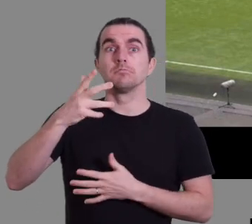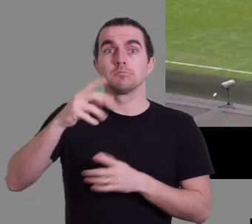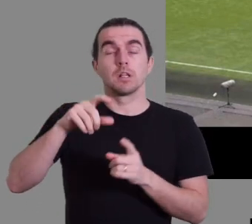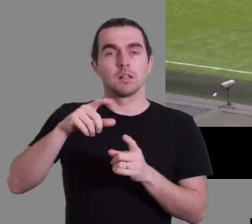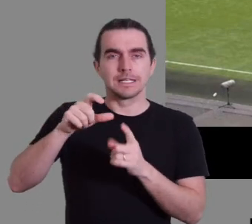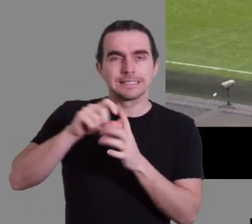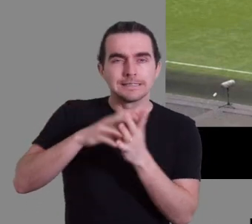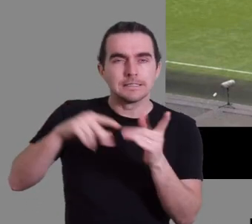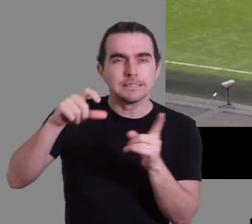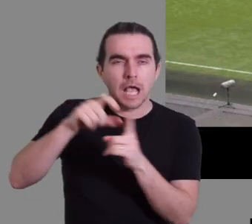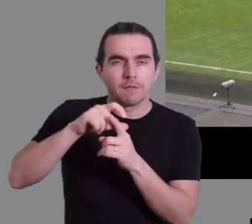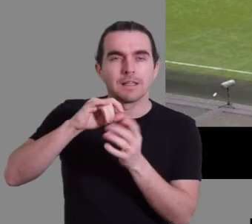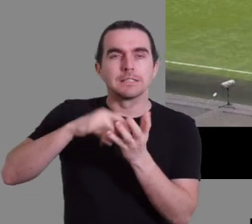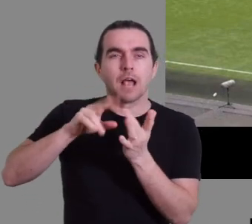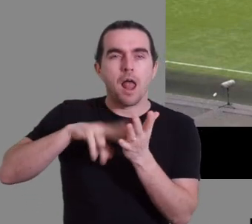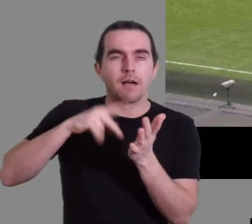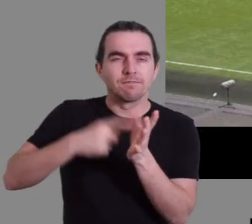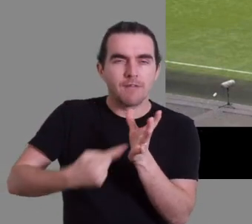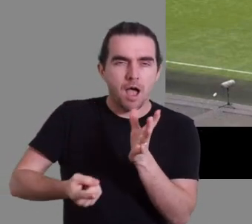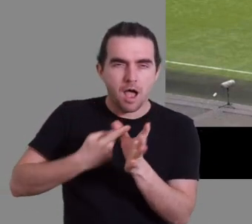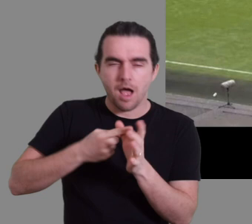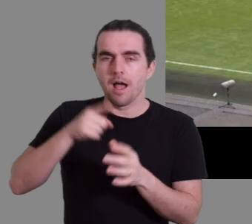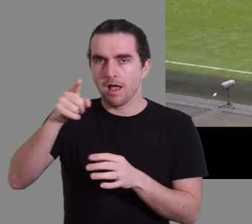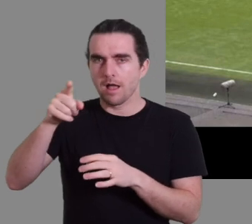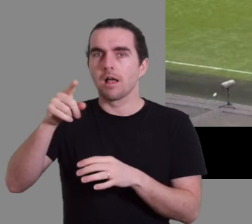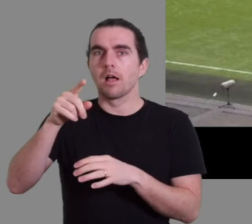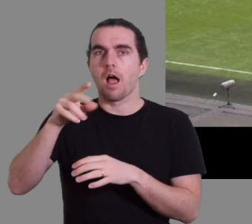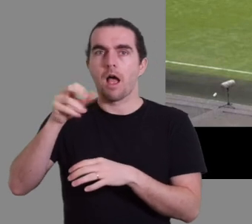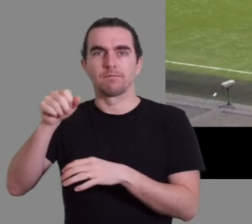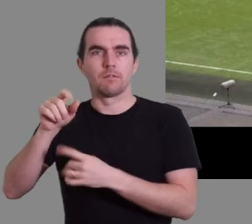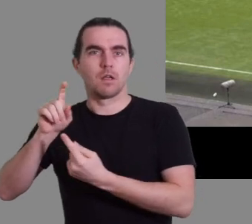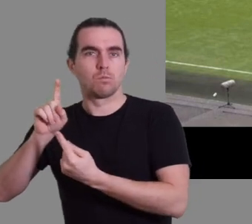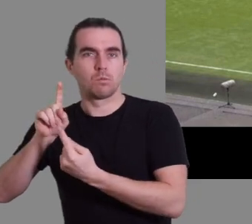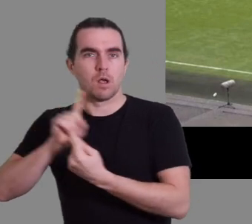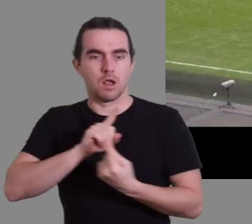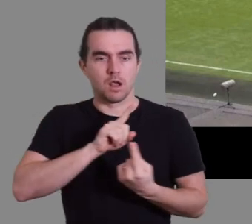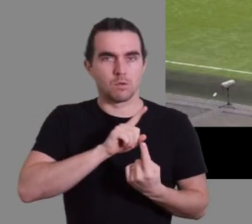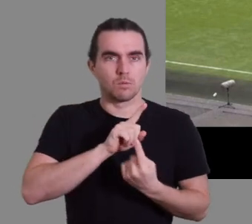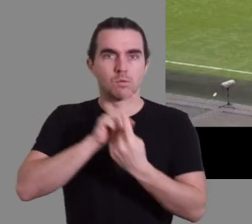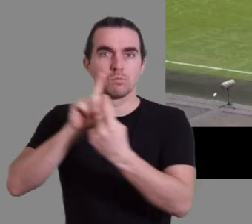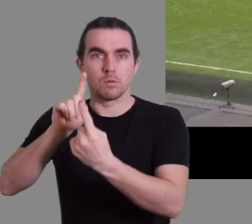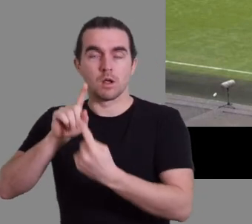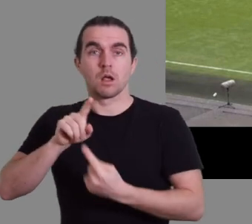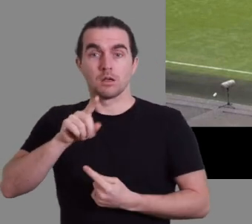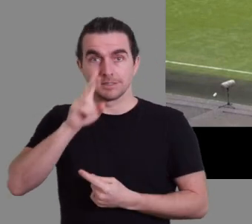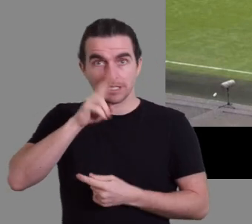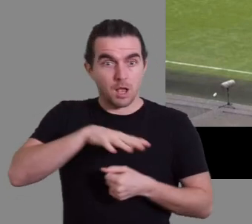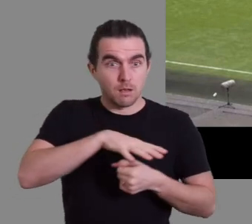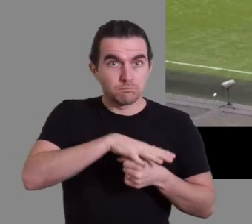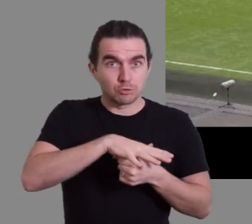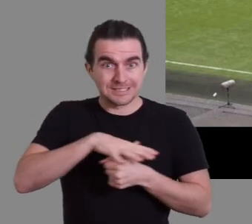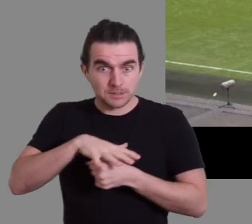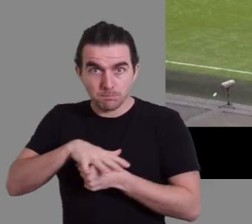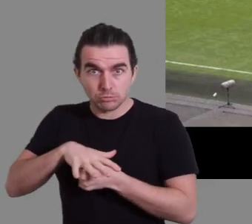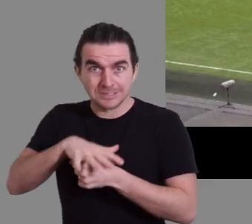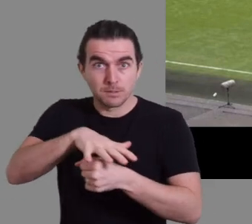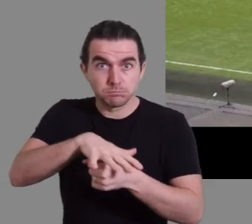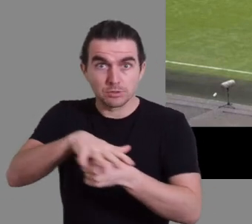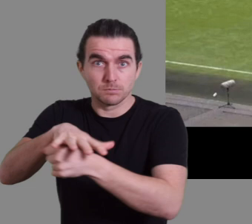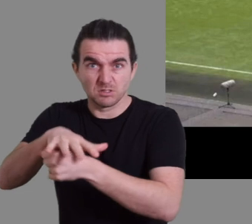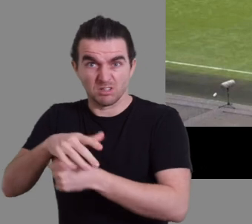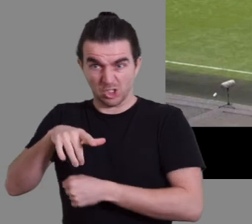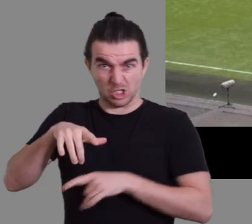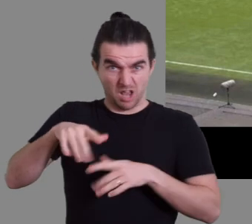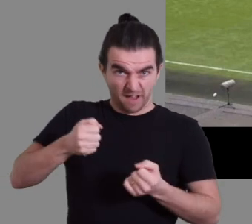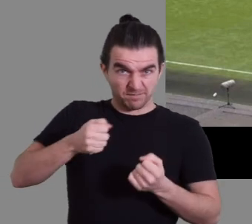it David Silva we've got here as well? So there are these little 1v1. So just by positioning, there's these little